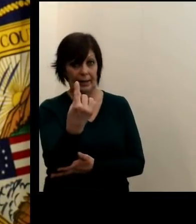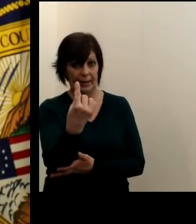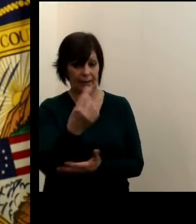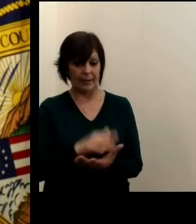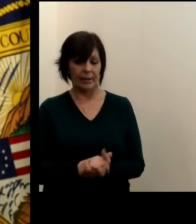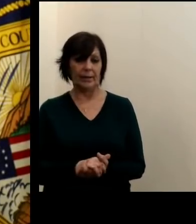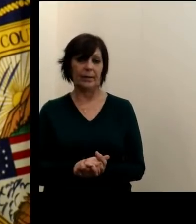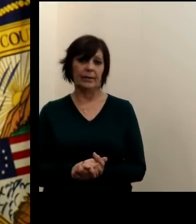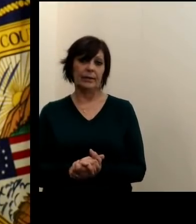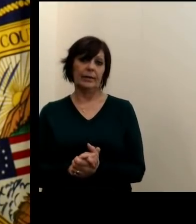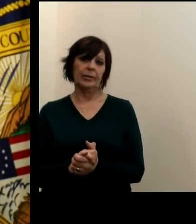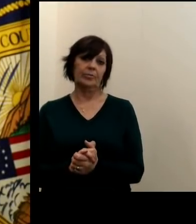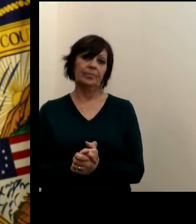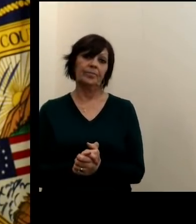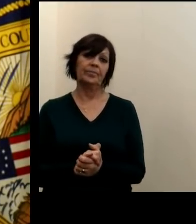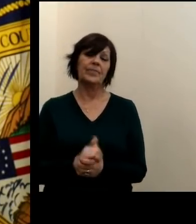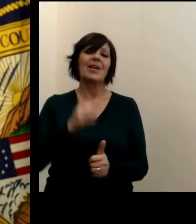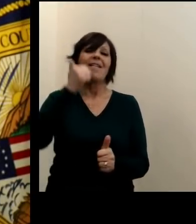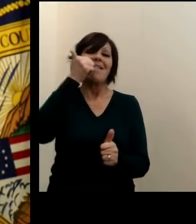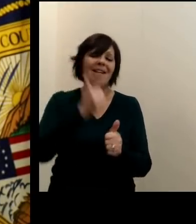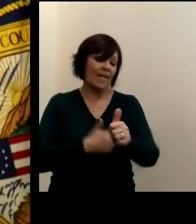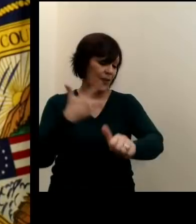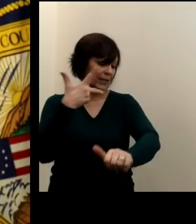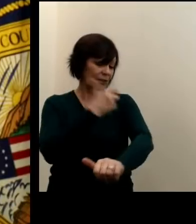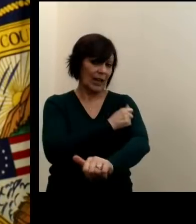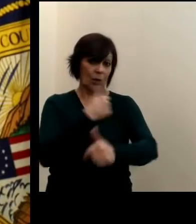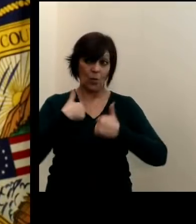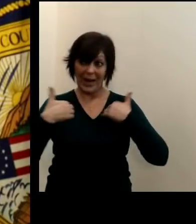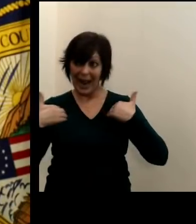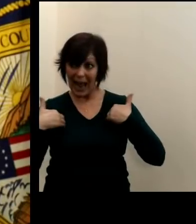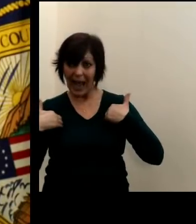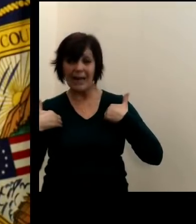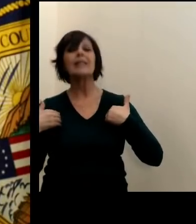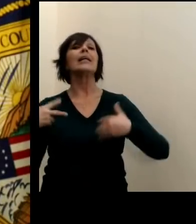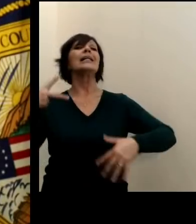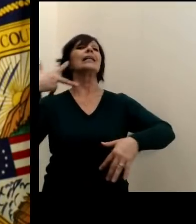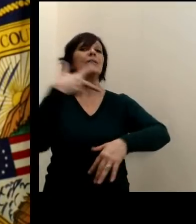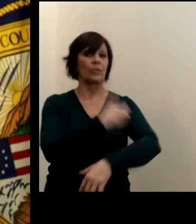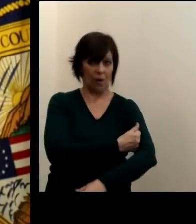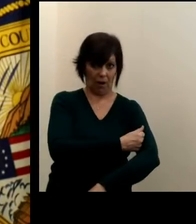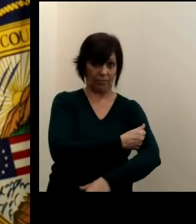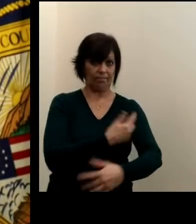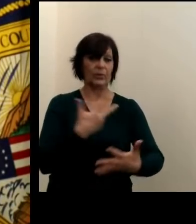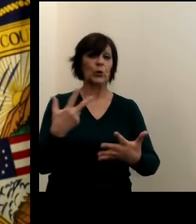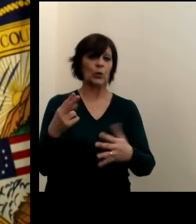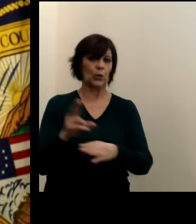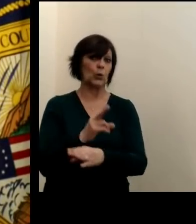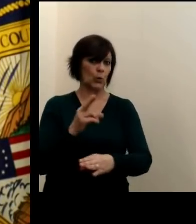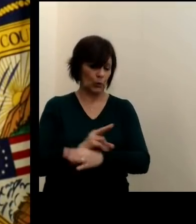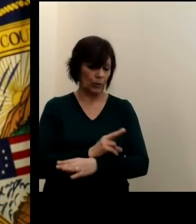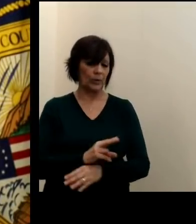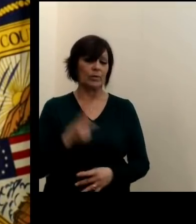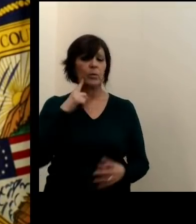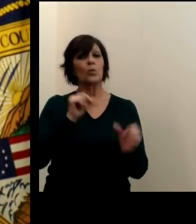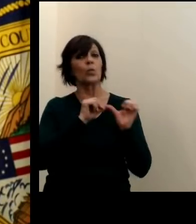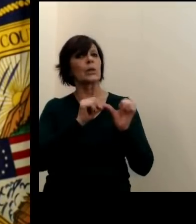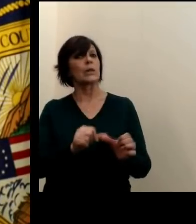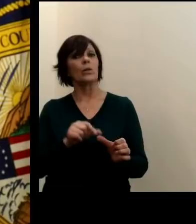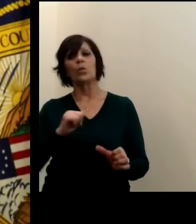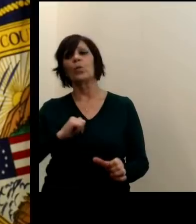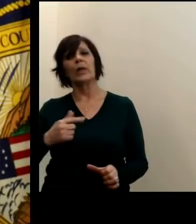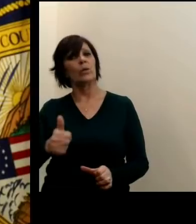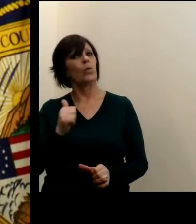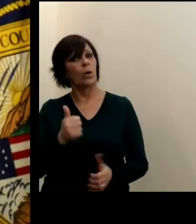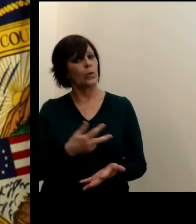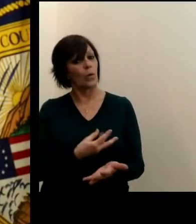Erie County Department of Health. Every dose that we had is going into the arm of somebody, and it's going to continue that way